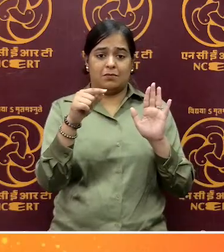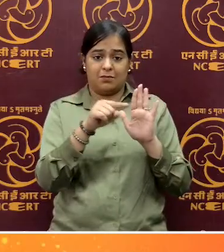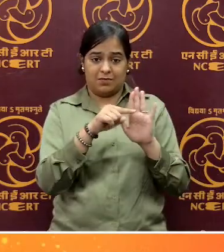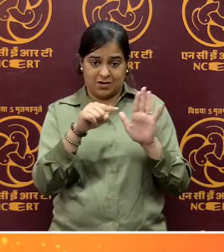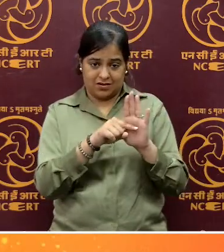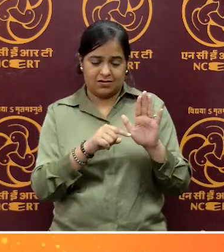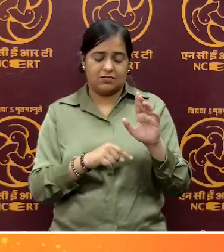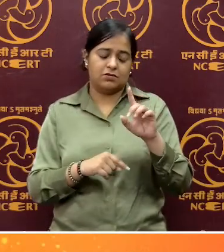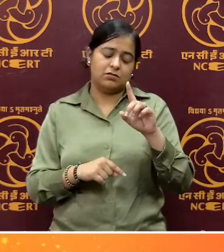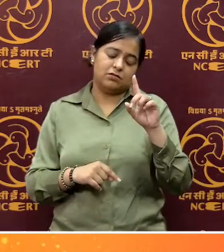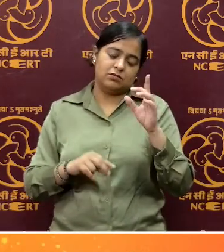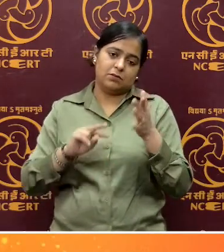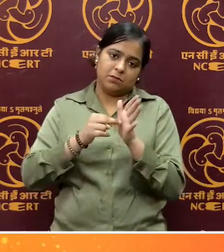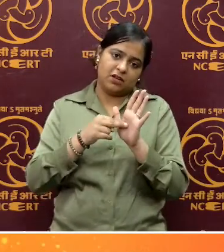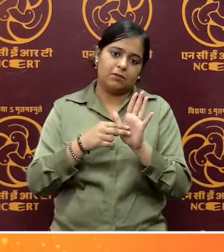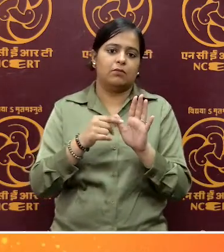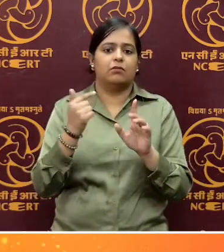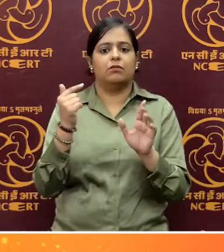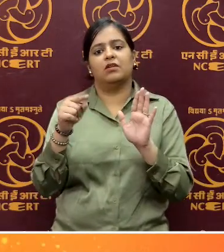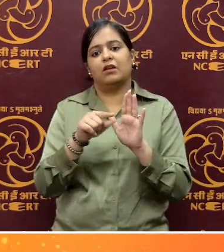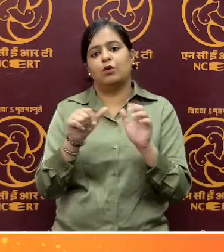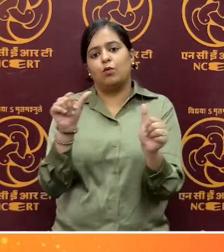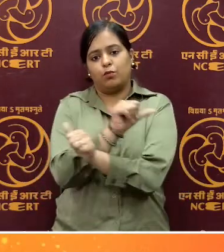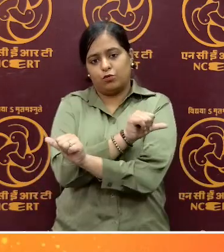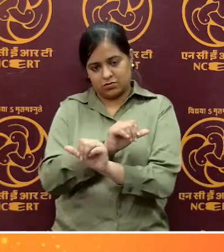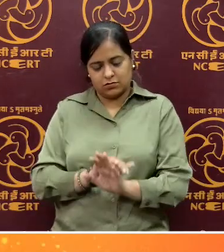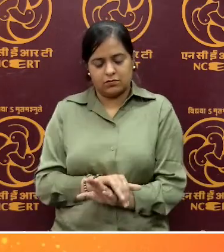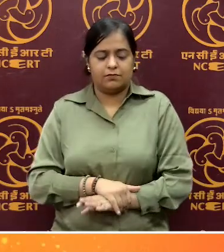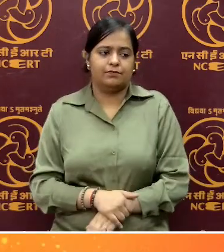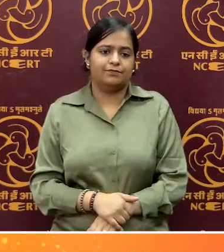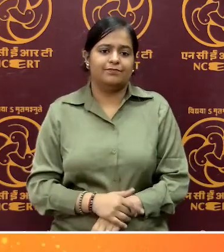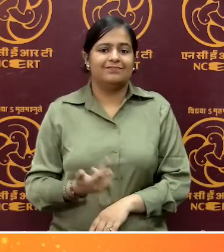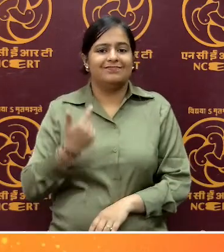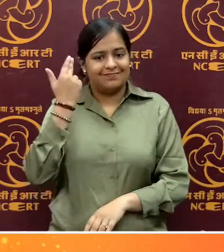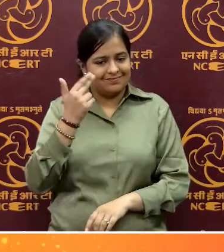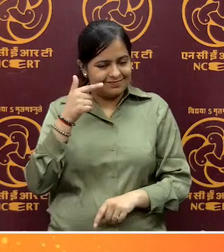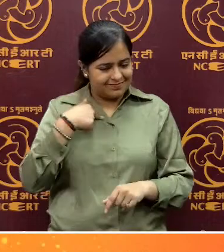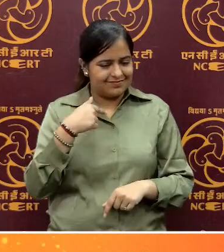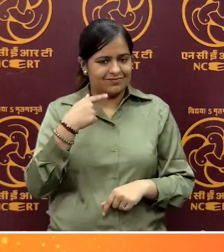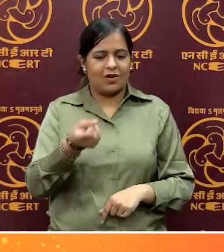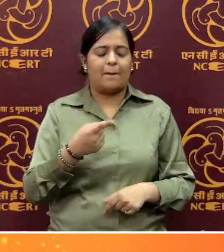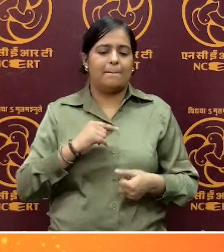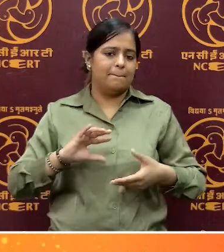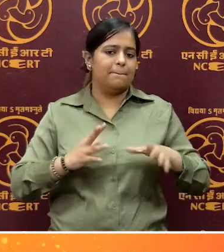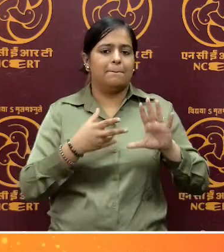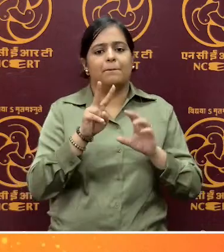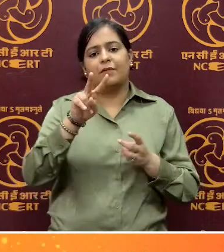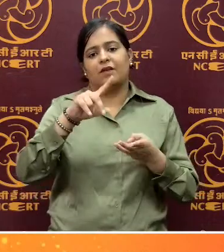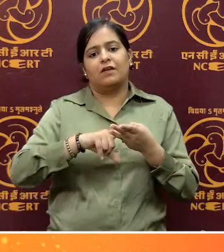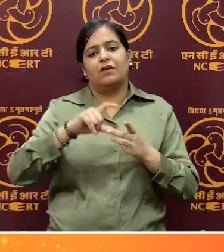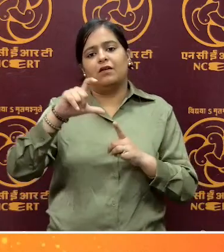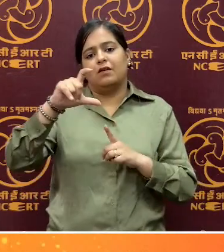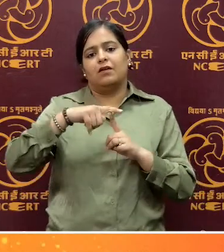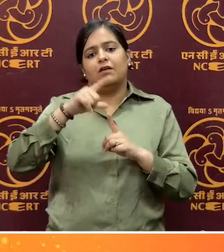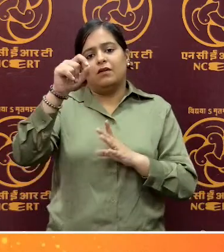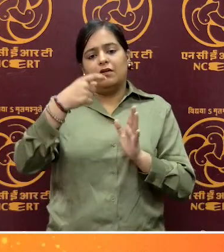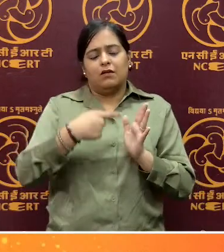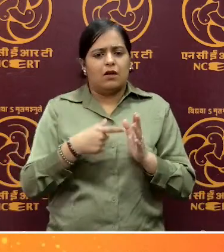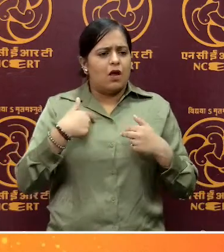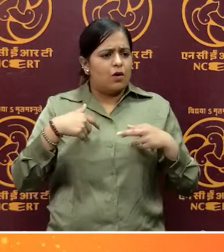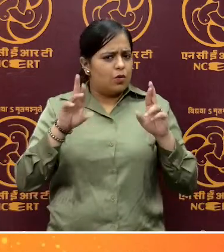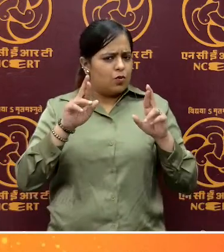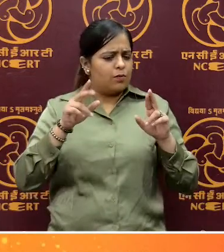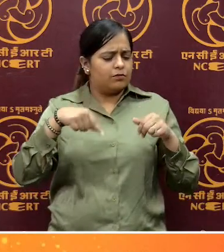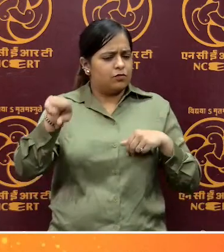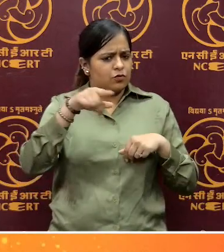the negative direction. So that's how we make a vector. I suppose this